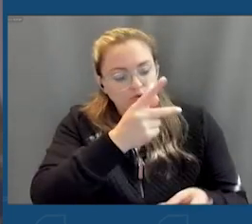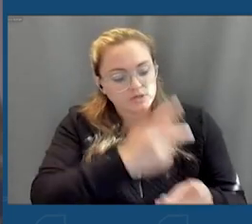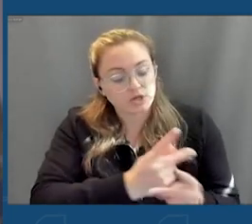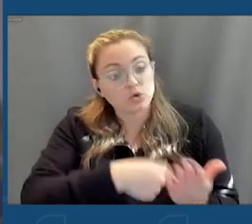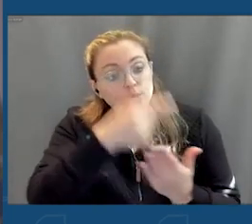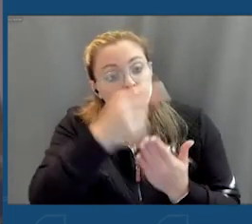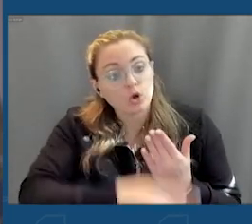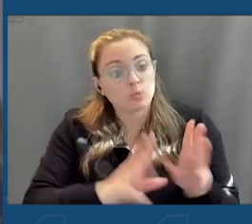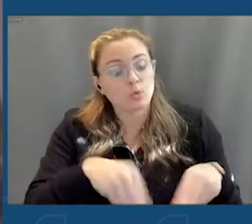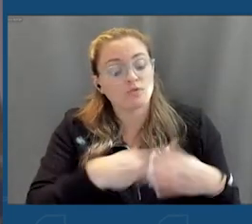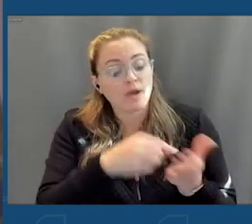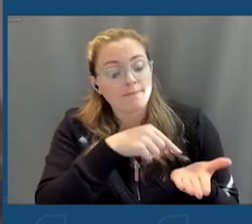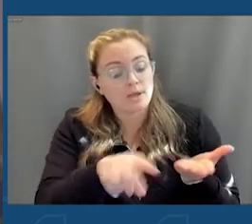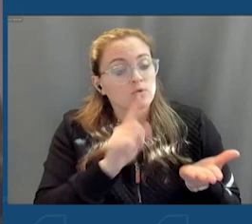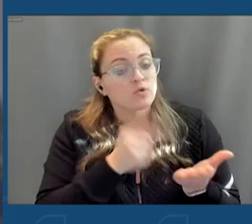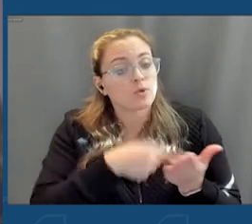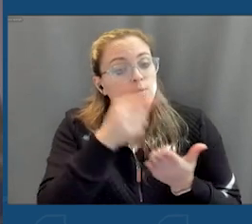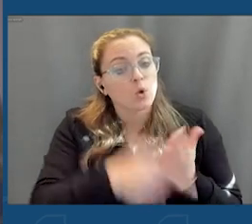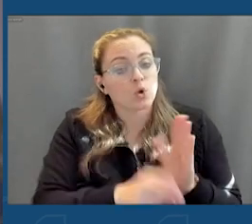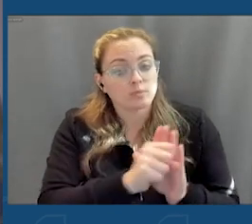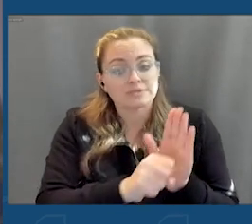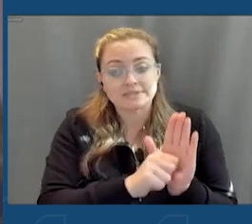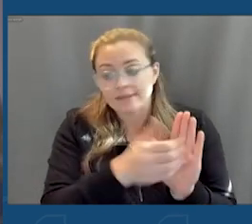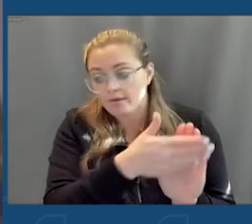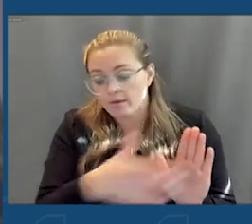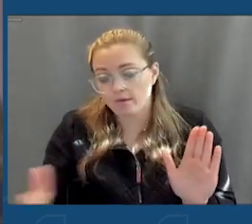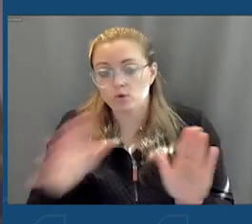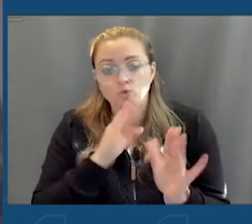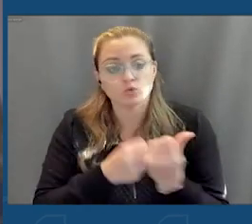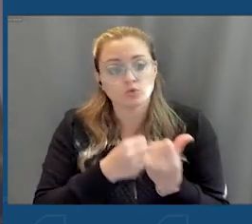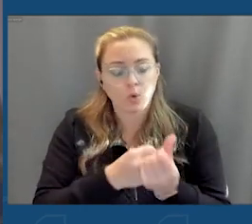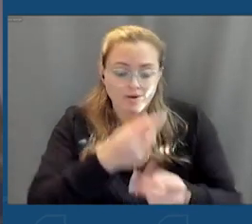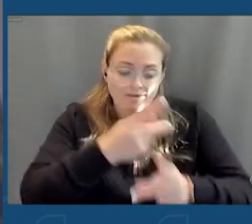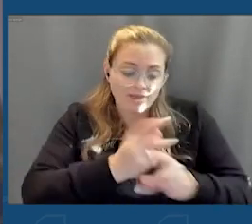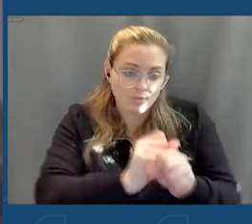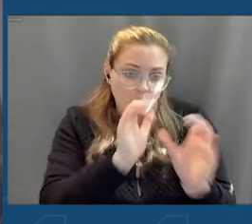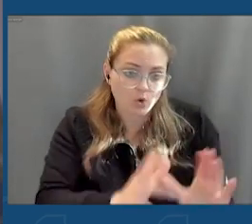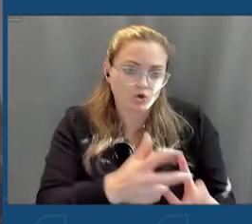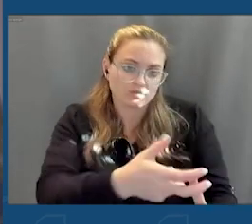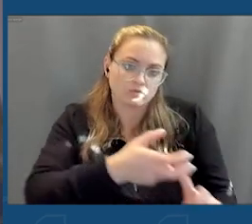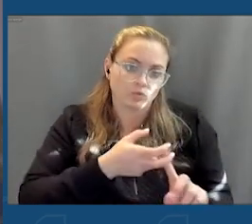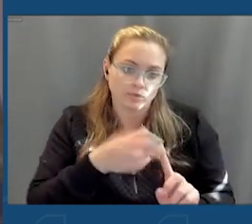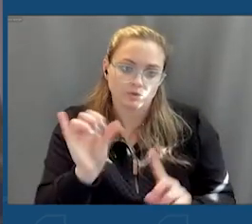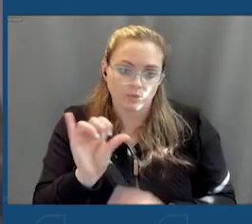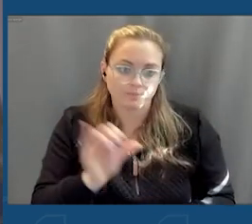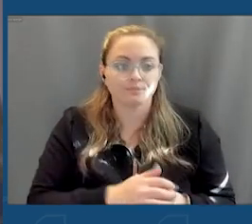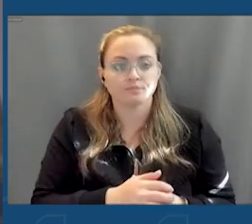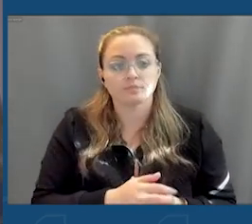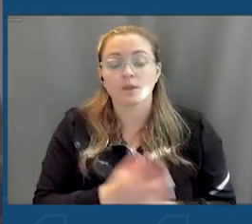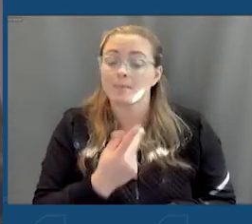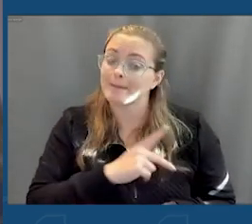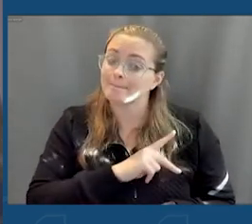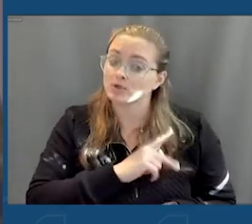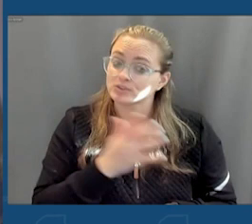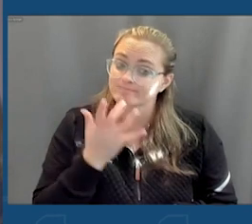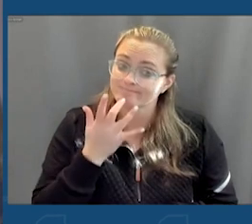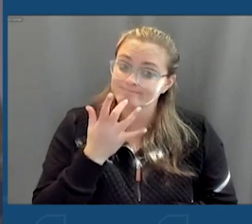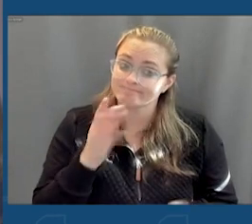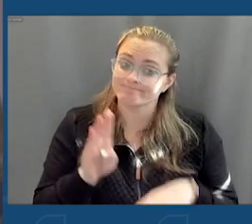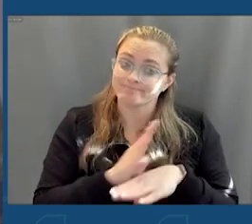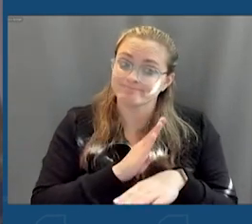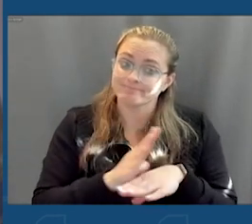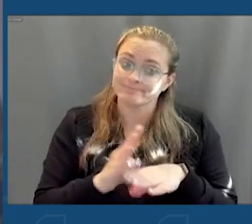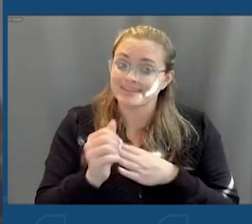provide payment to programs statewide to support retention and recruitment. And my personal favorite, the Business